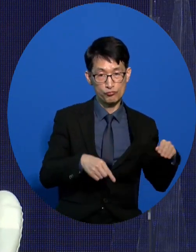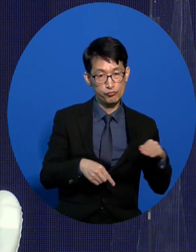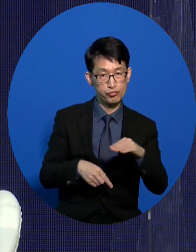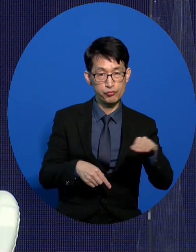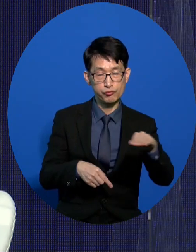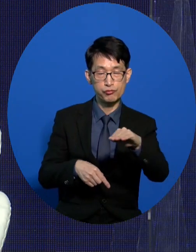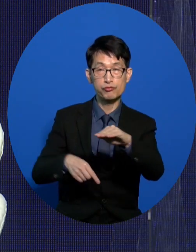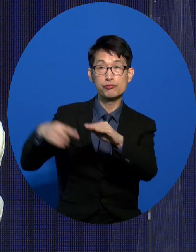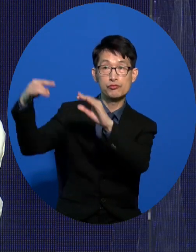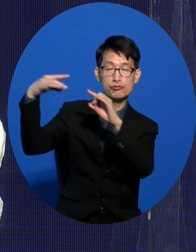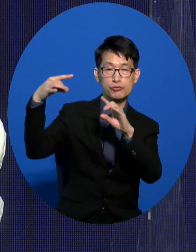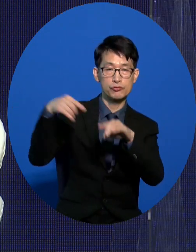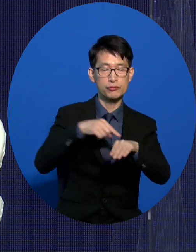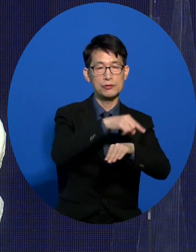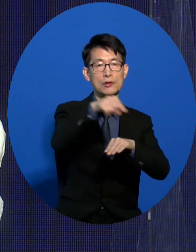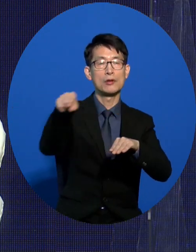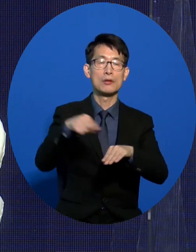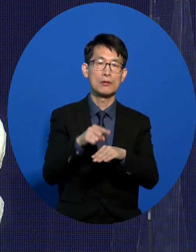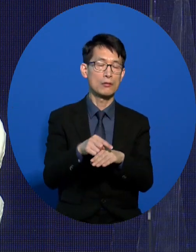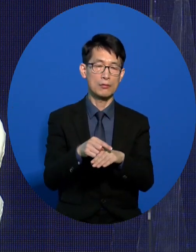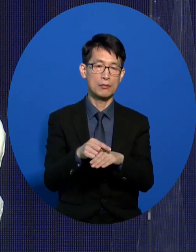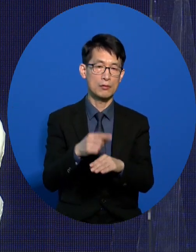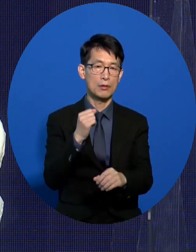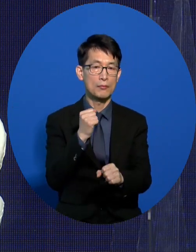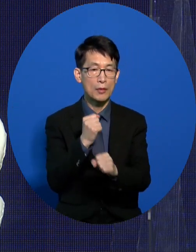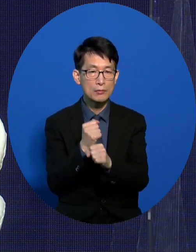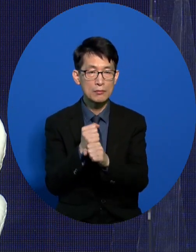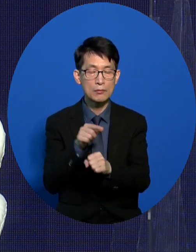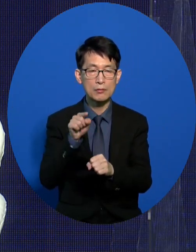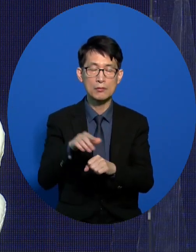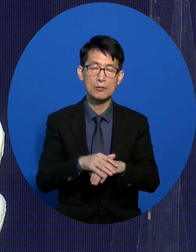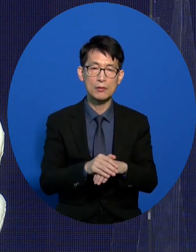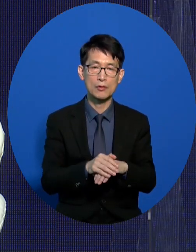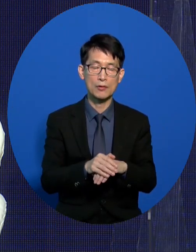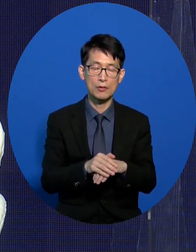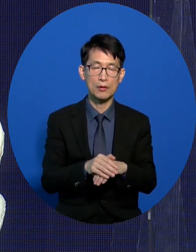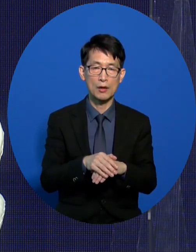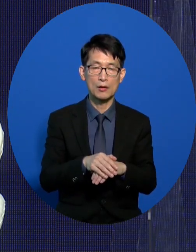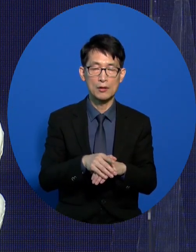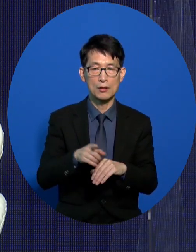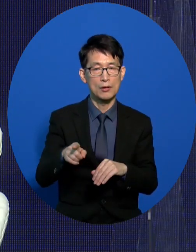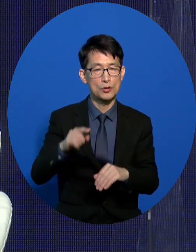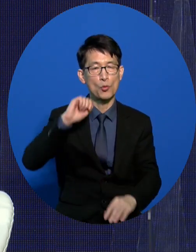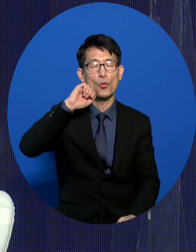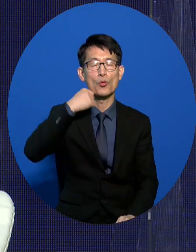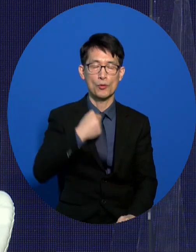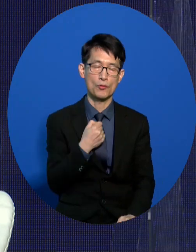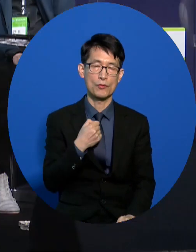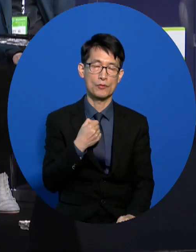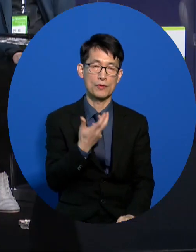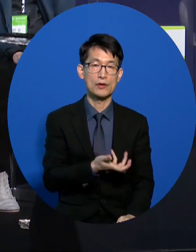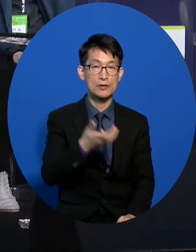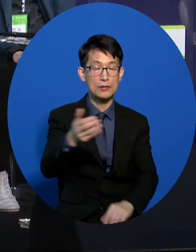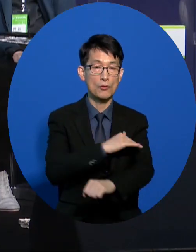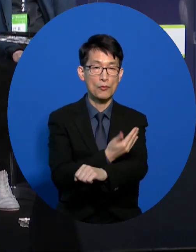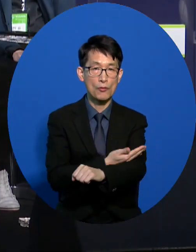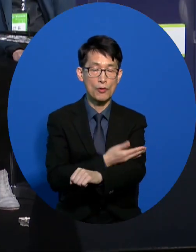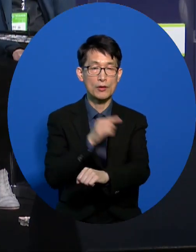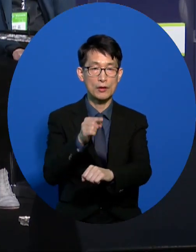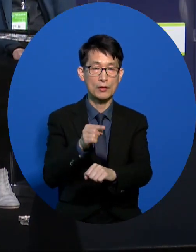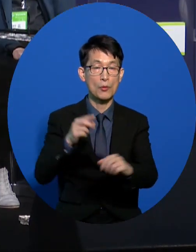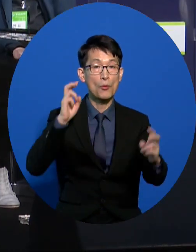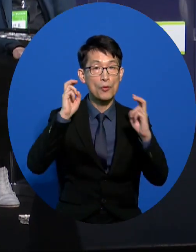mobility disadvantaged persons. So why is it that this policy has not been developed